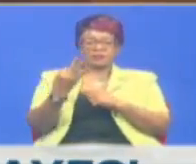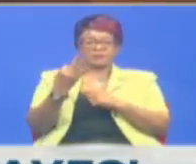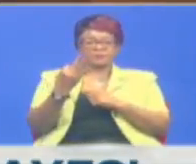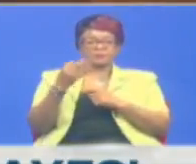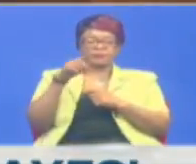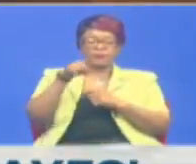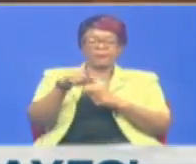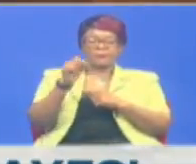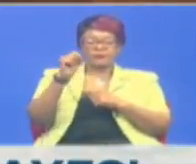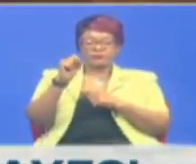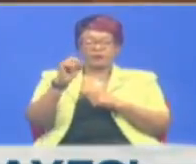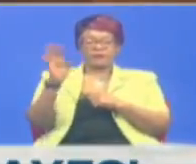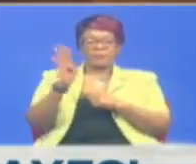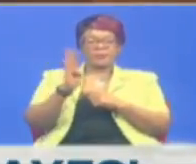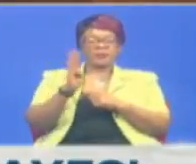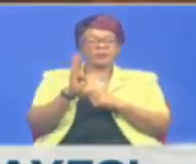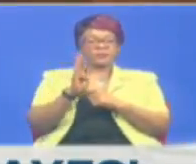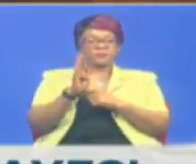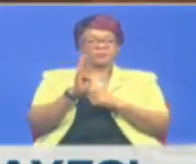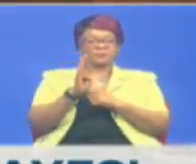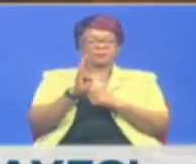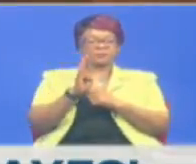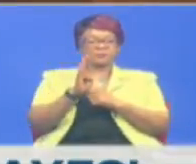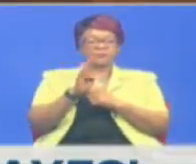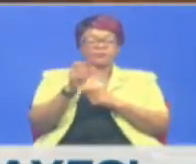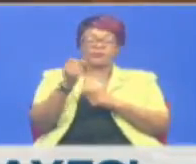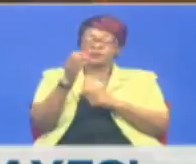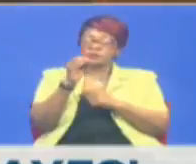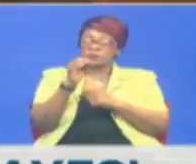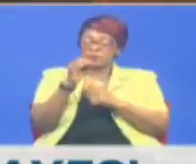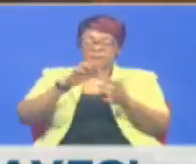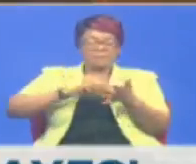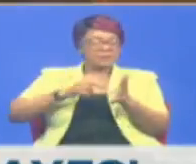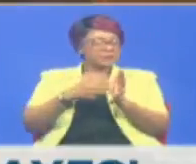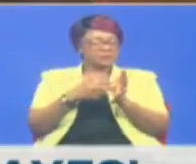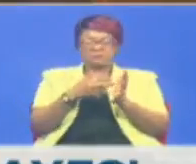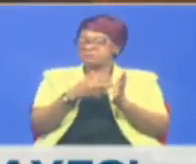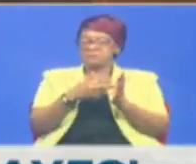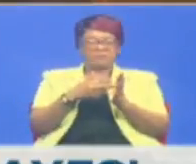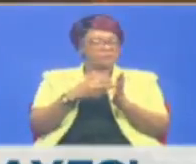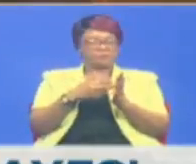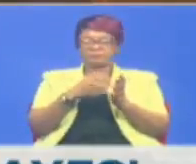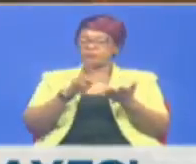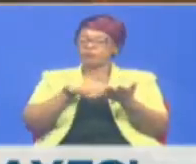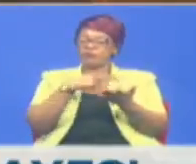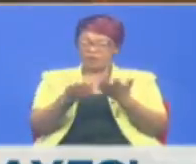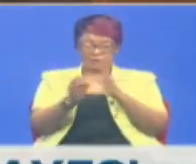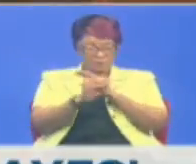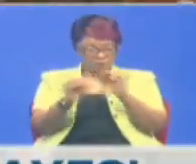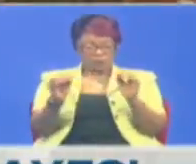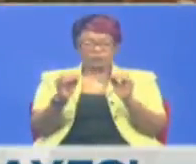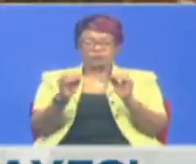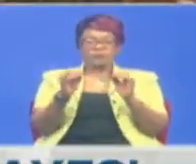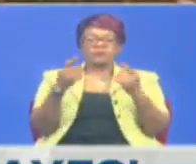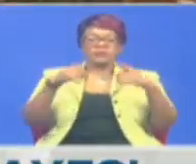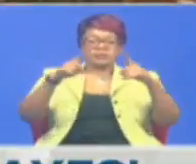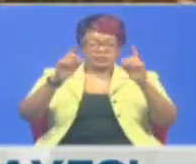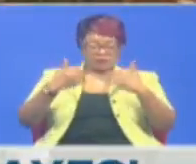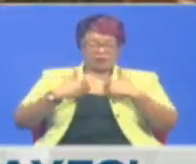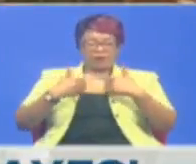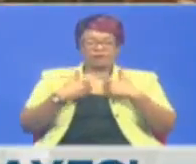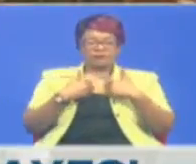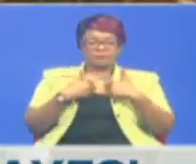53.5 billion. So it has not been in vain, Mr. Speaker. It has borne fruit. According to the